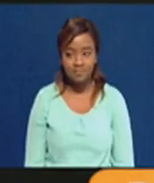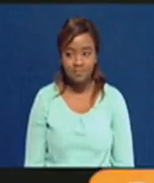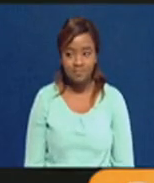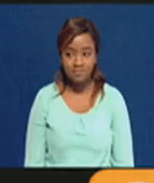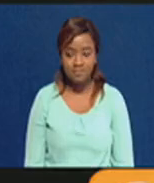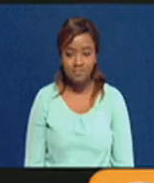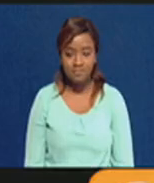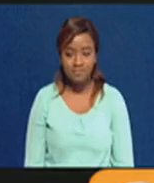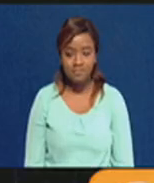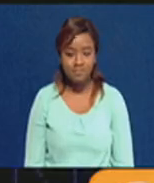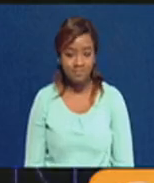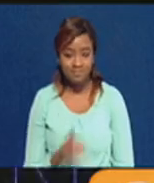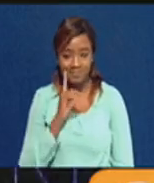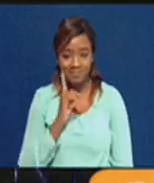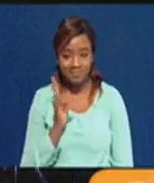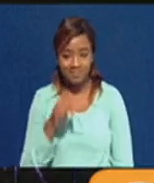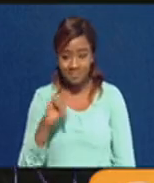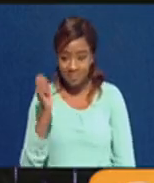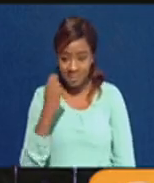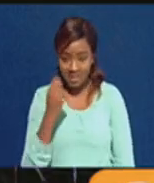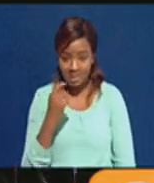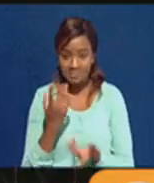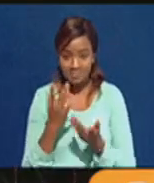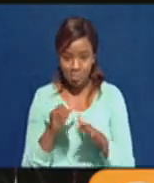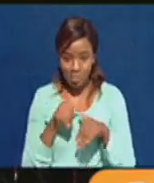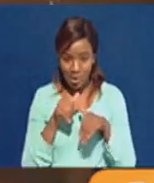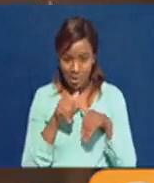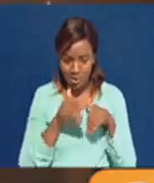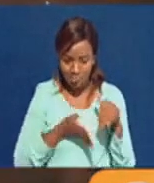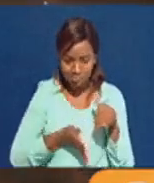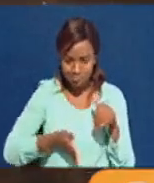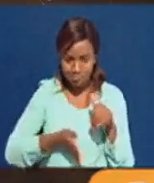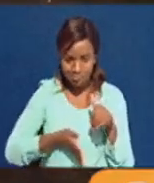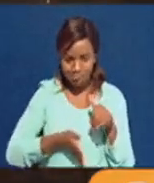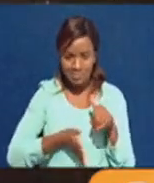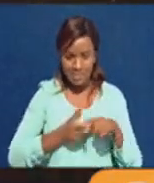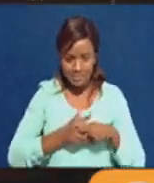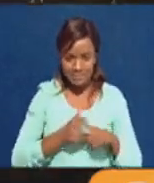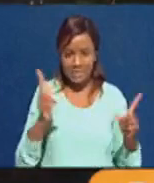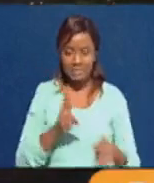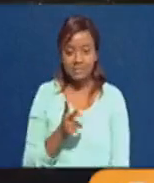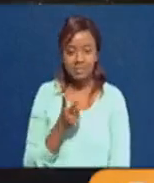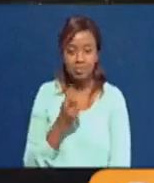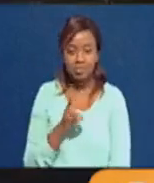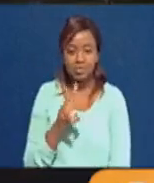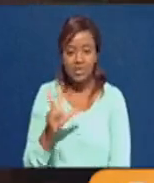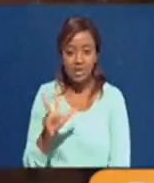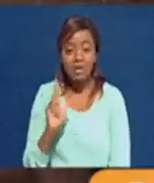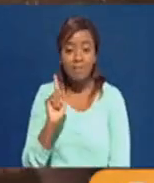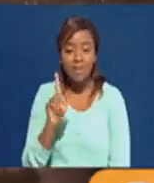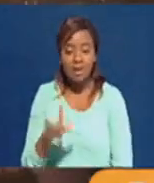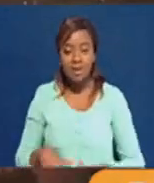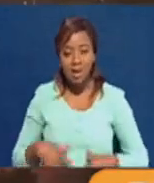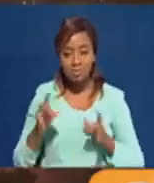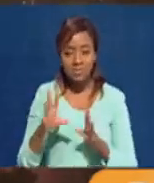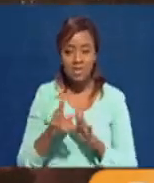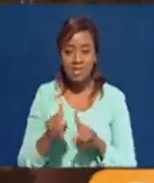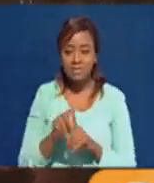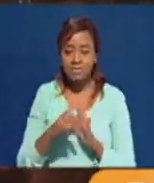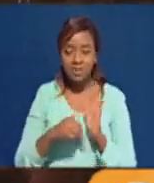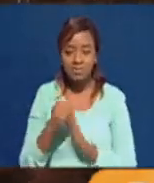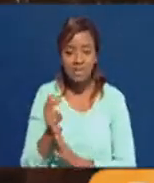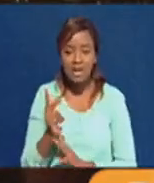While Kenyans count down the hours to the start of a new year, in New Zealand and Australia, celebrations to mark the coming of